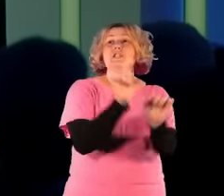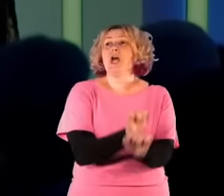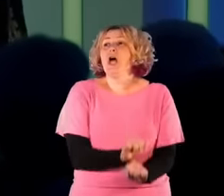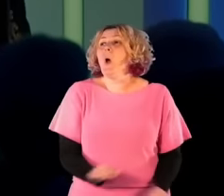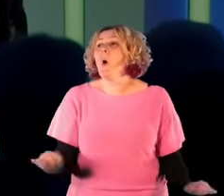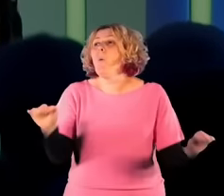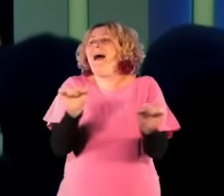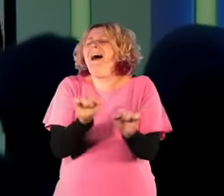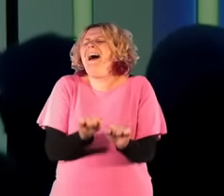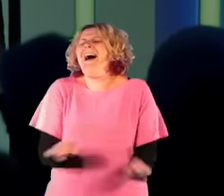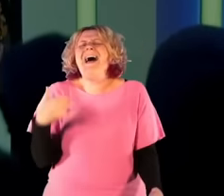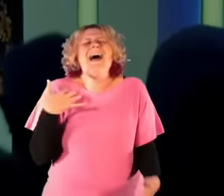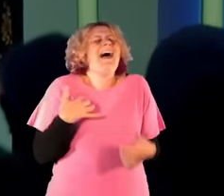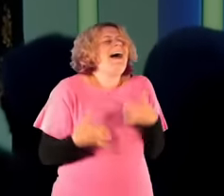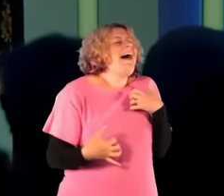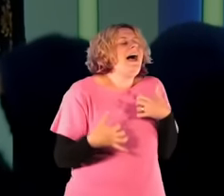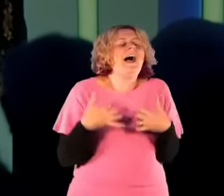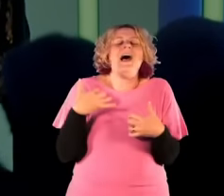creation